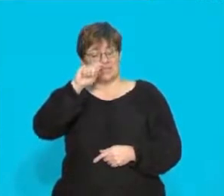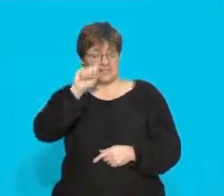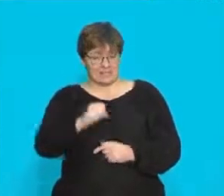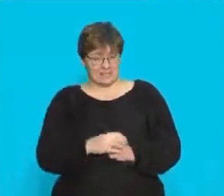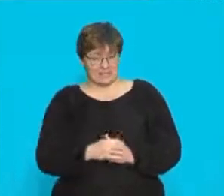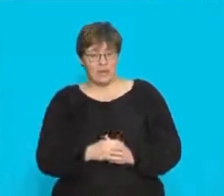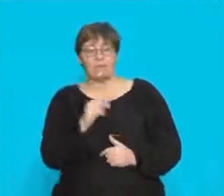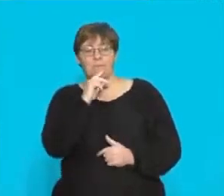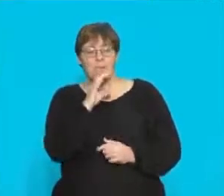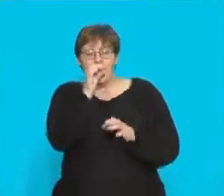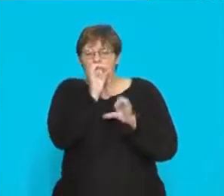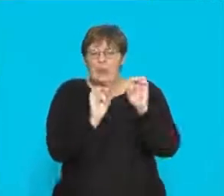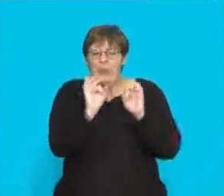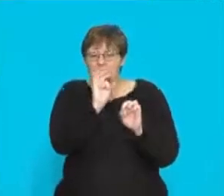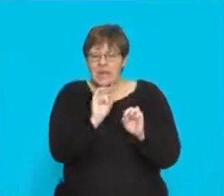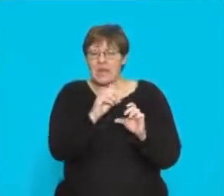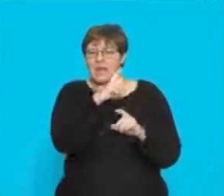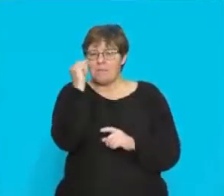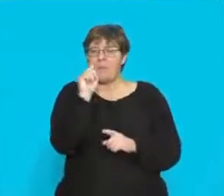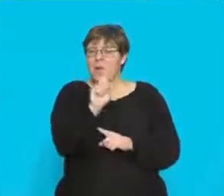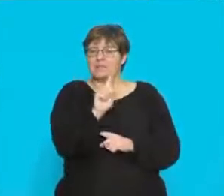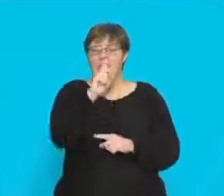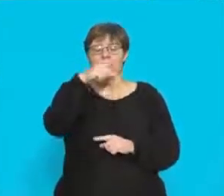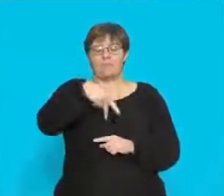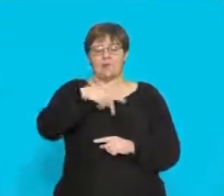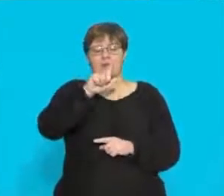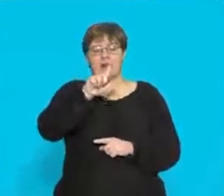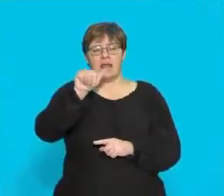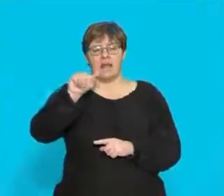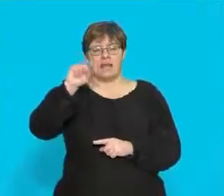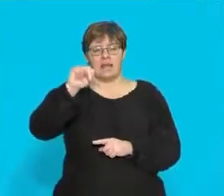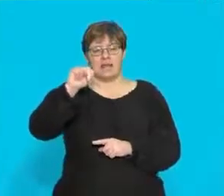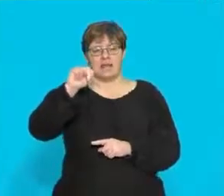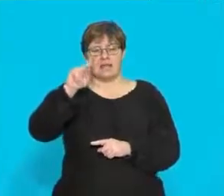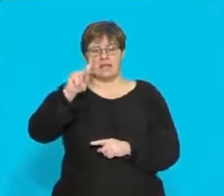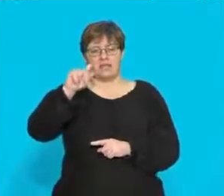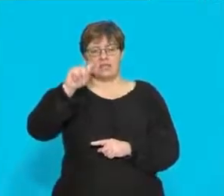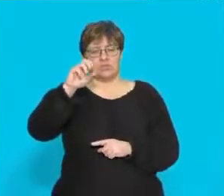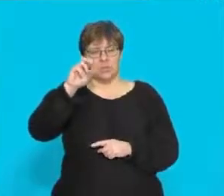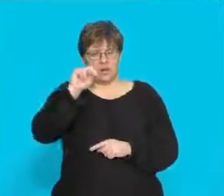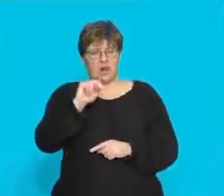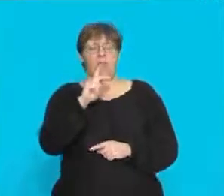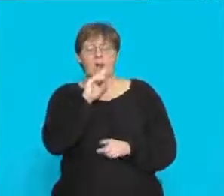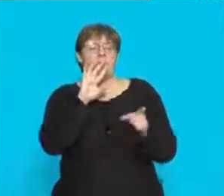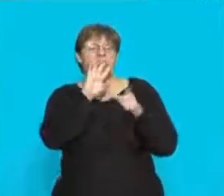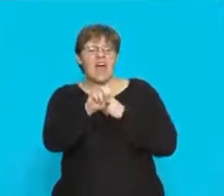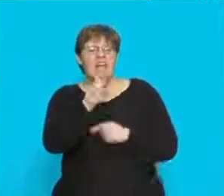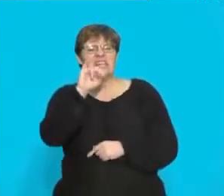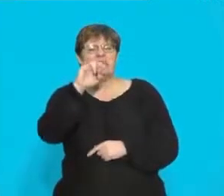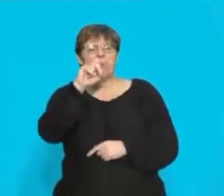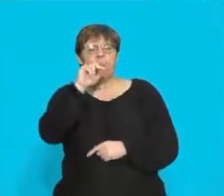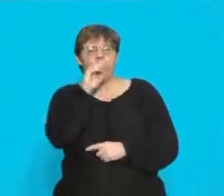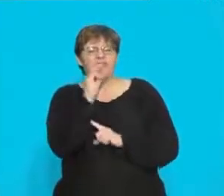little microorganisms called plankton. And I'm sure some of you might have watched little Finding Nemo or what those kind